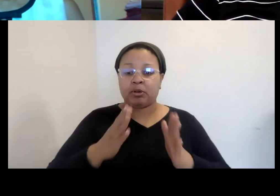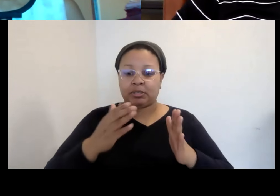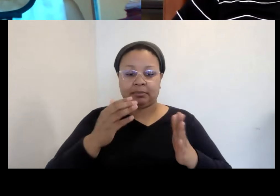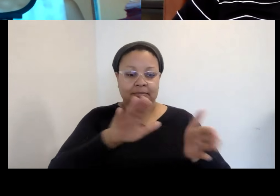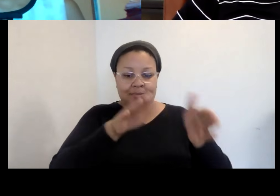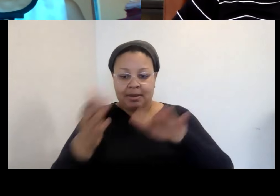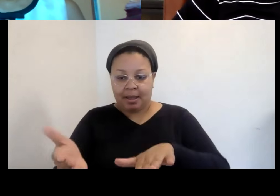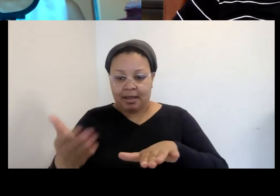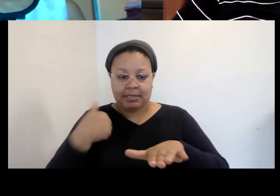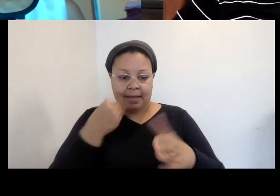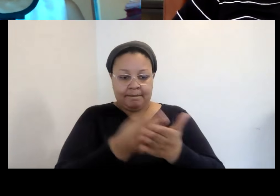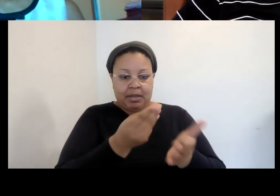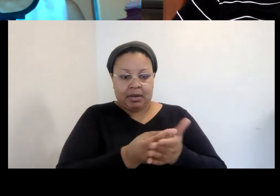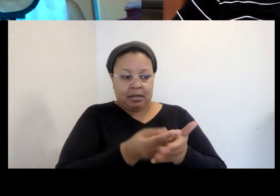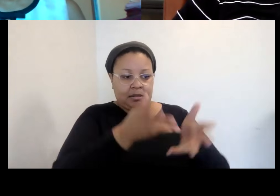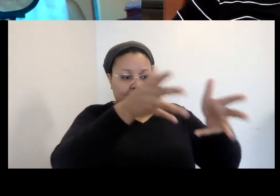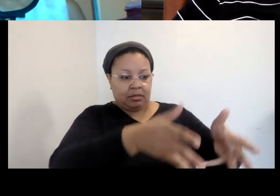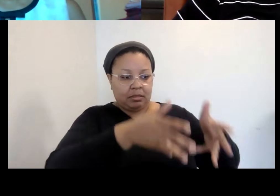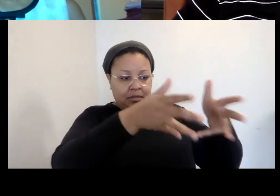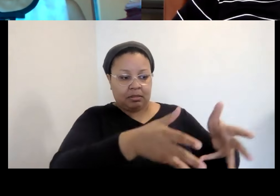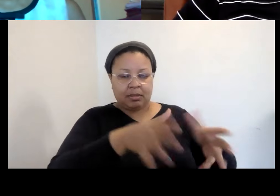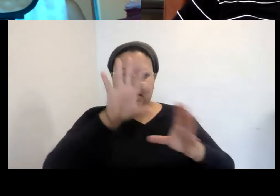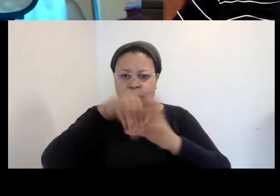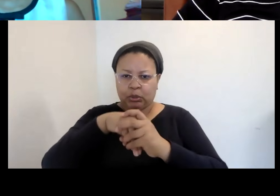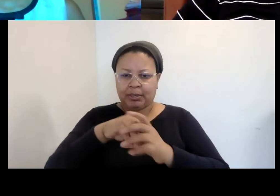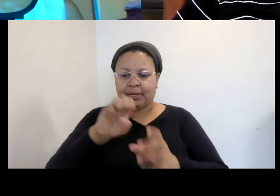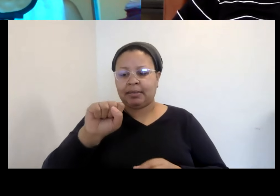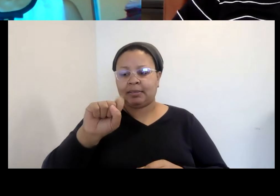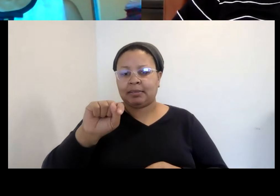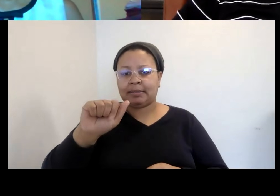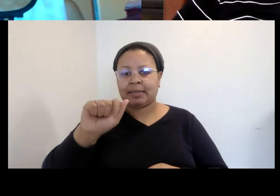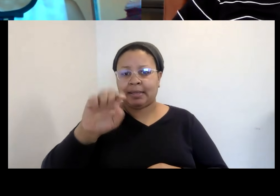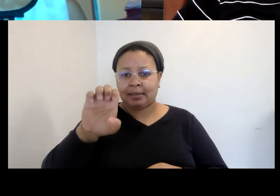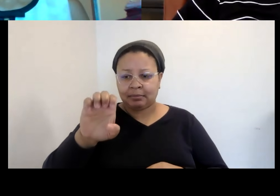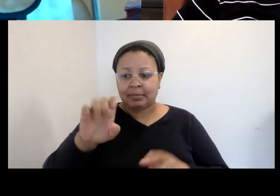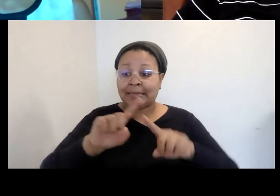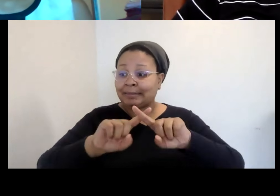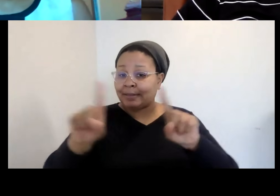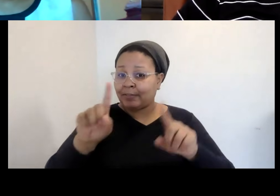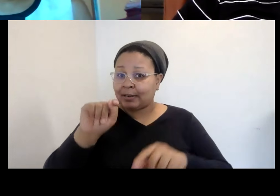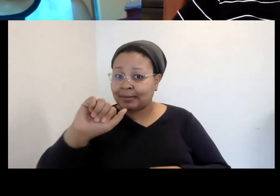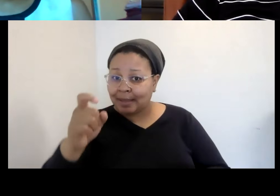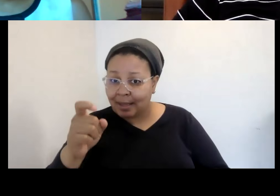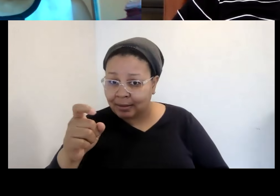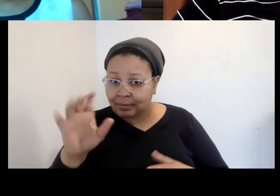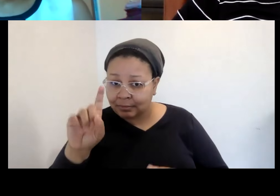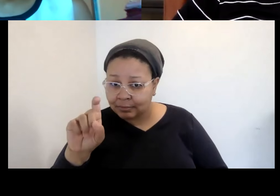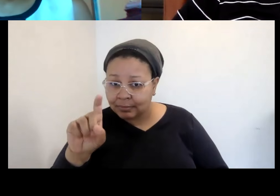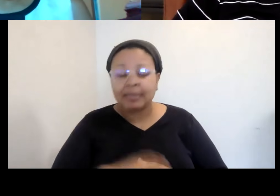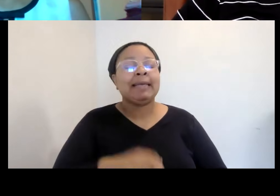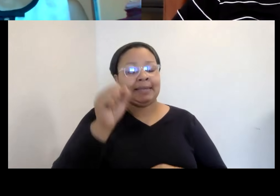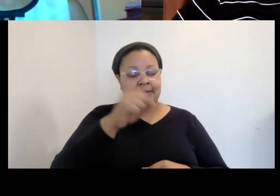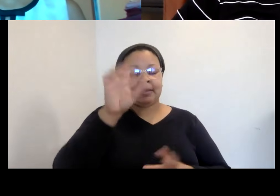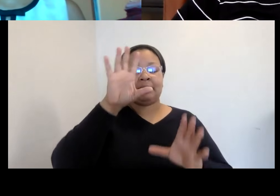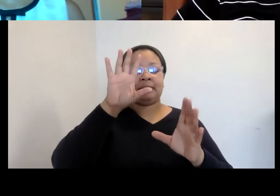ABLE funds, is it considered a part of their estate? Is it taxed differently then? It is considered a part of the estate.